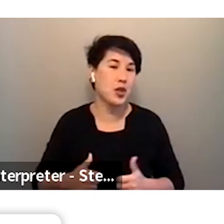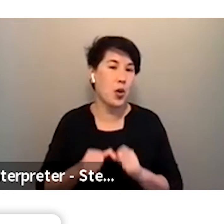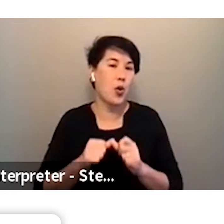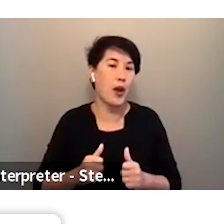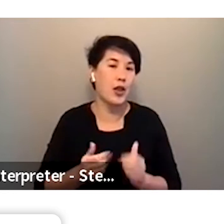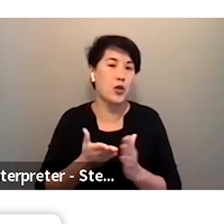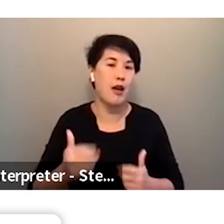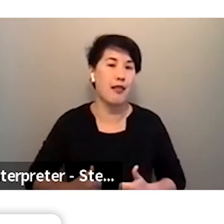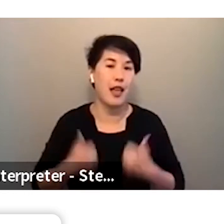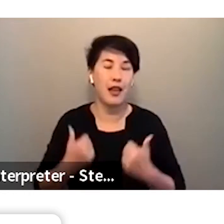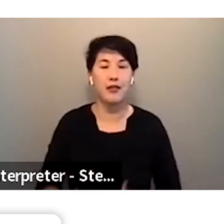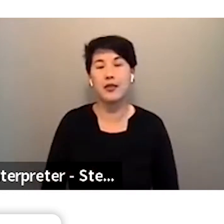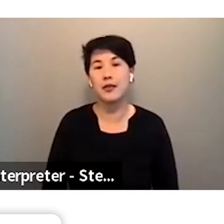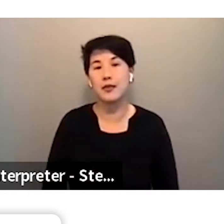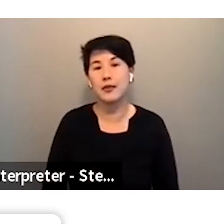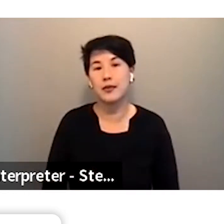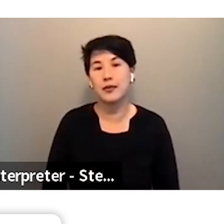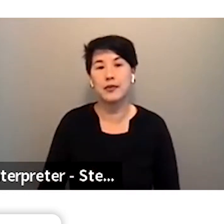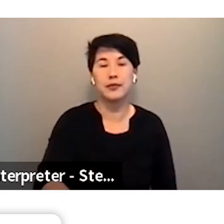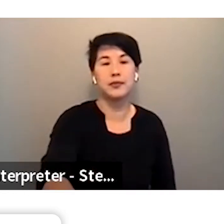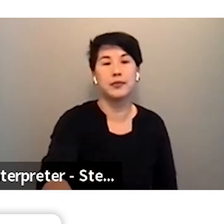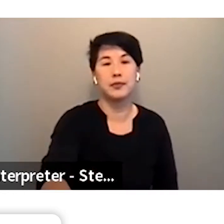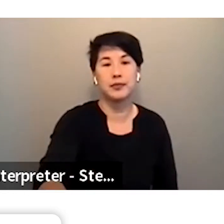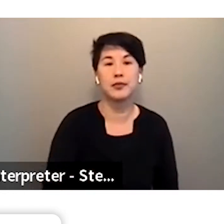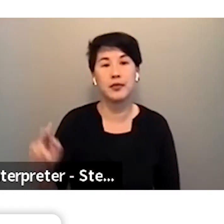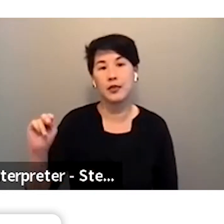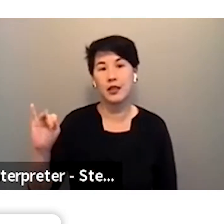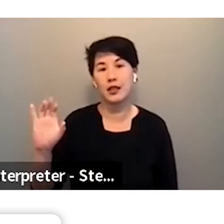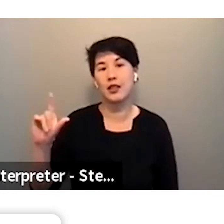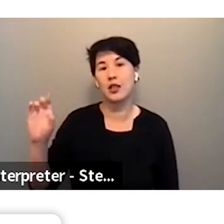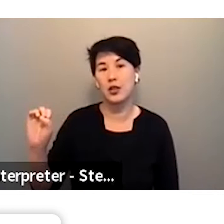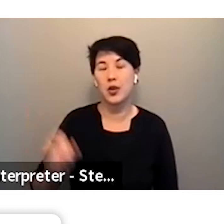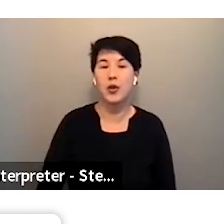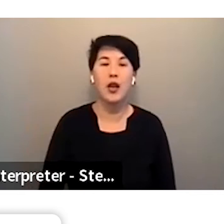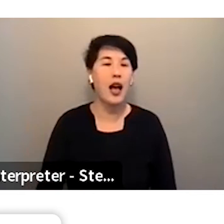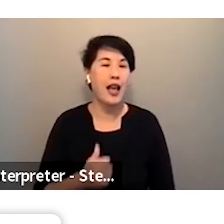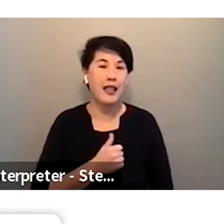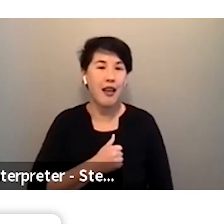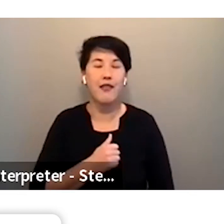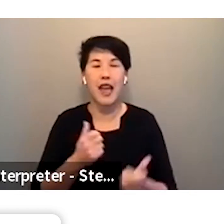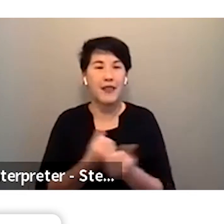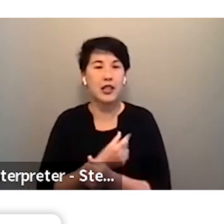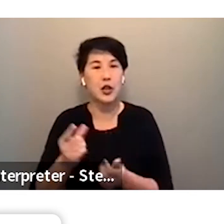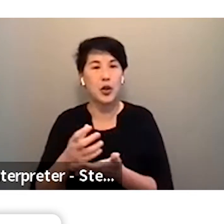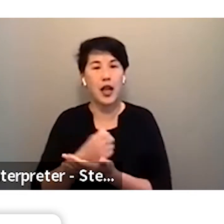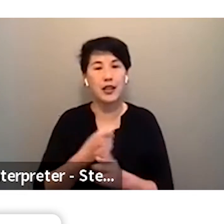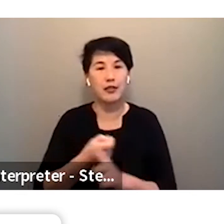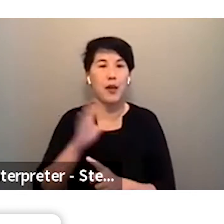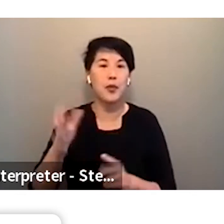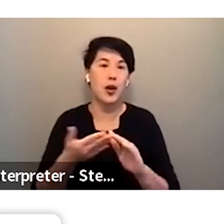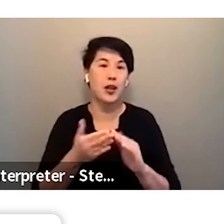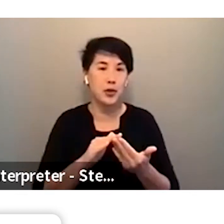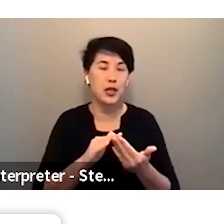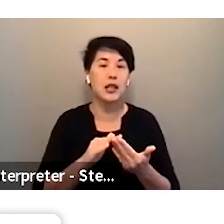Yeah, I loved how everything you collected was from your community. I actually saw this wild